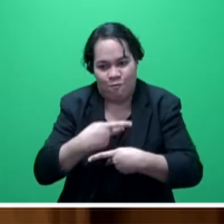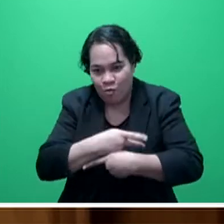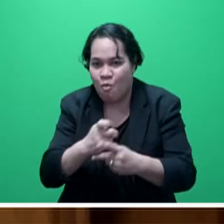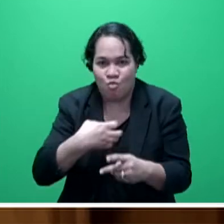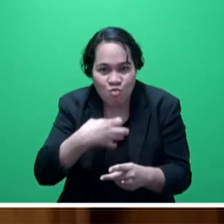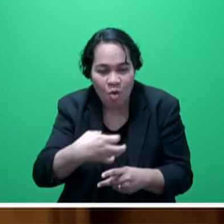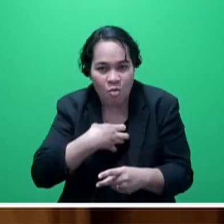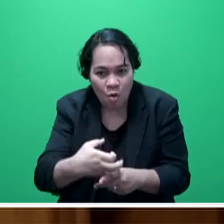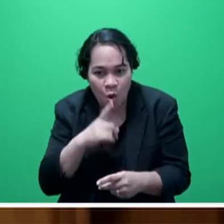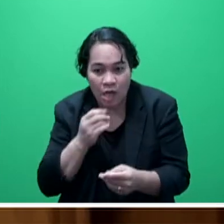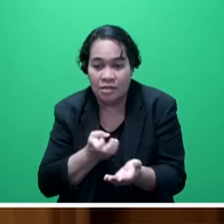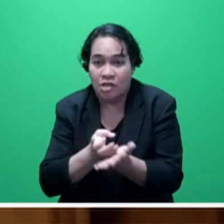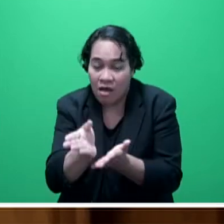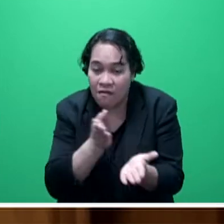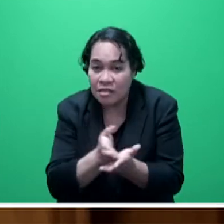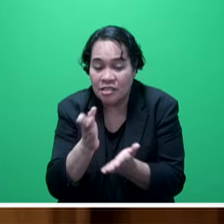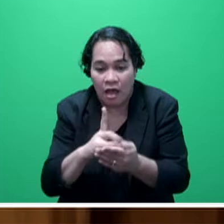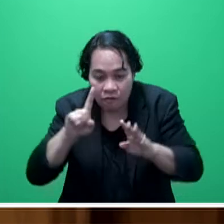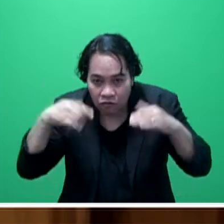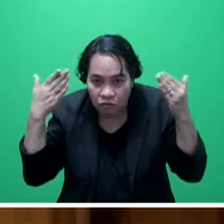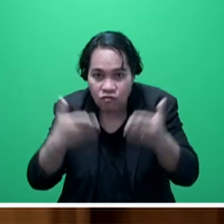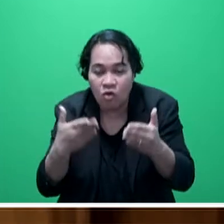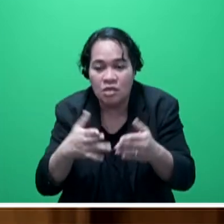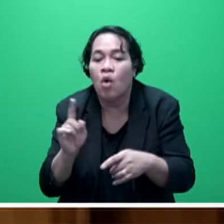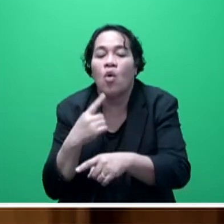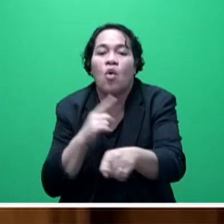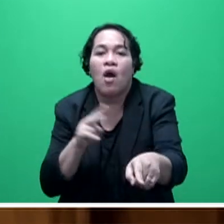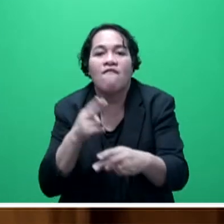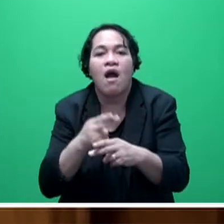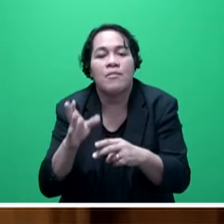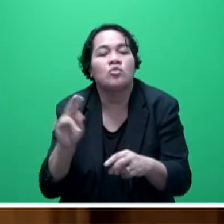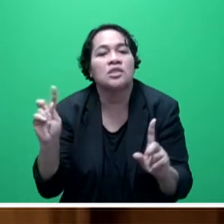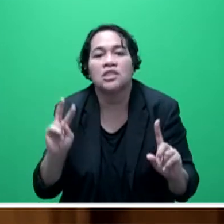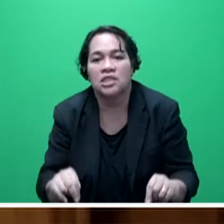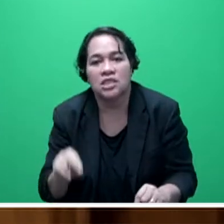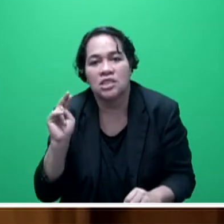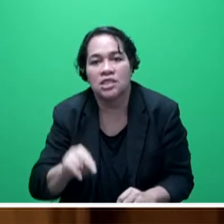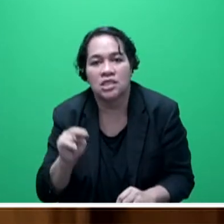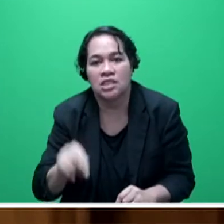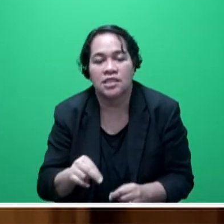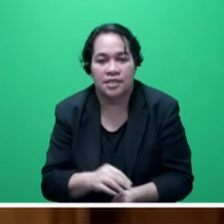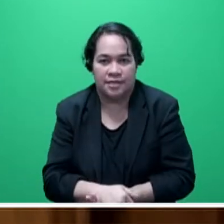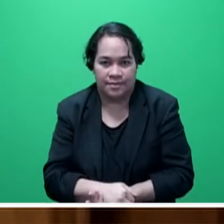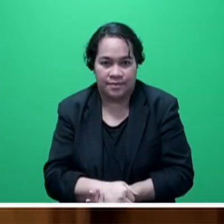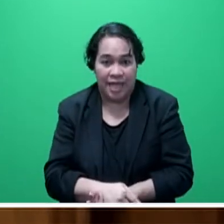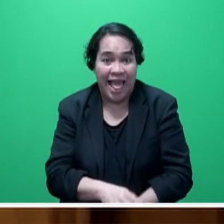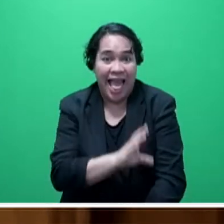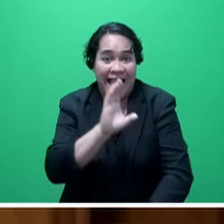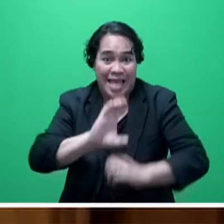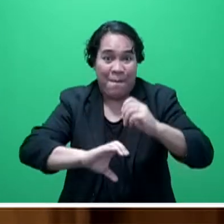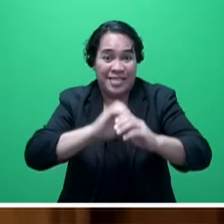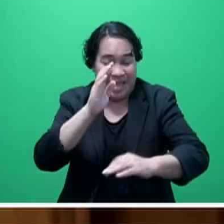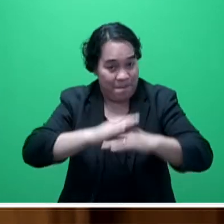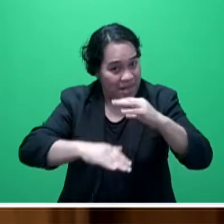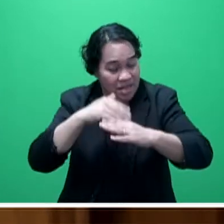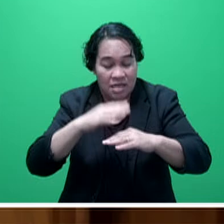extension services focusing on needs of farmers. Honorable Speaker, capacity building is critical